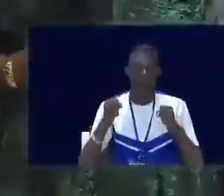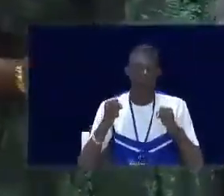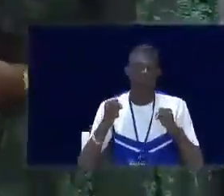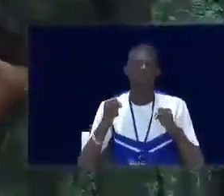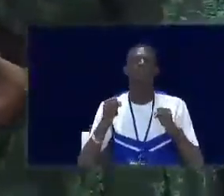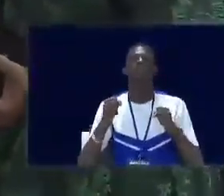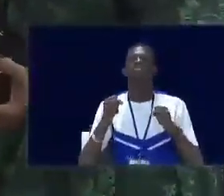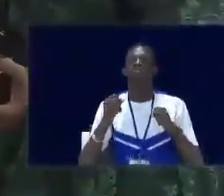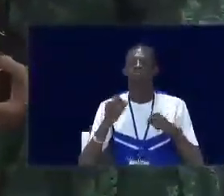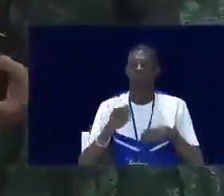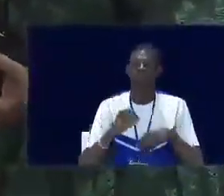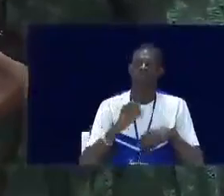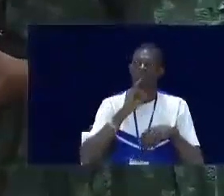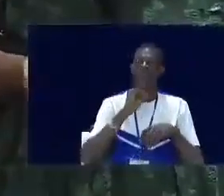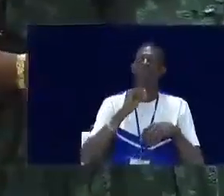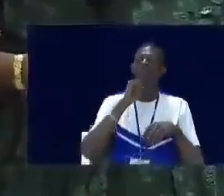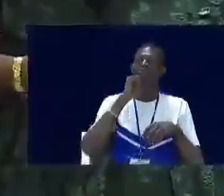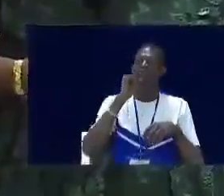Not by